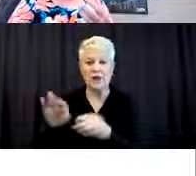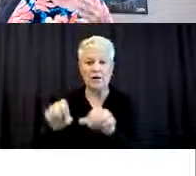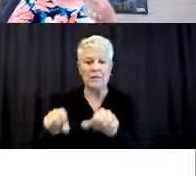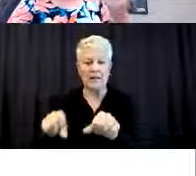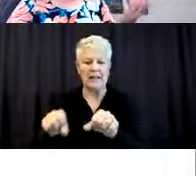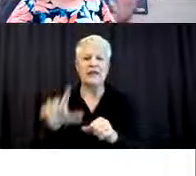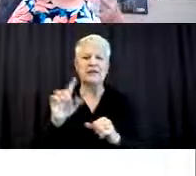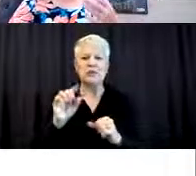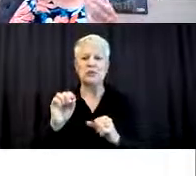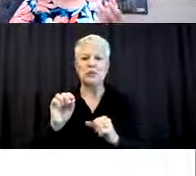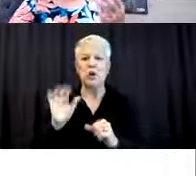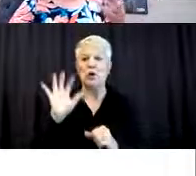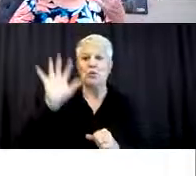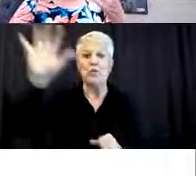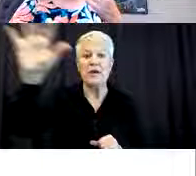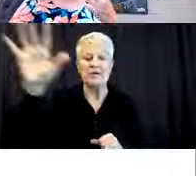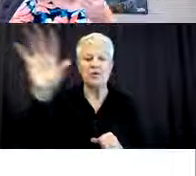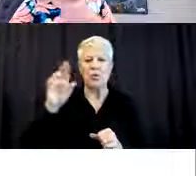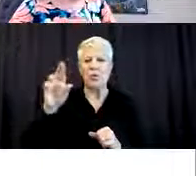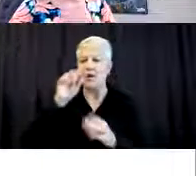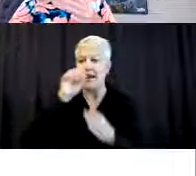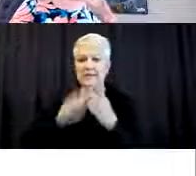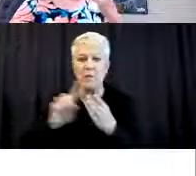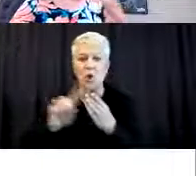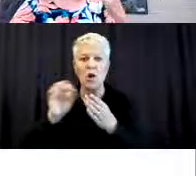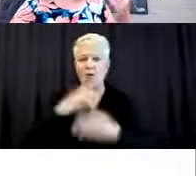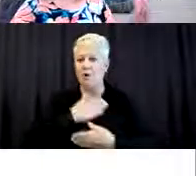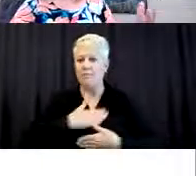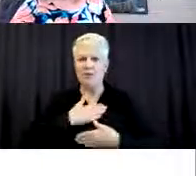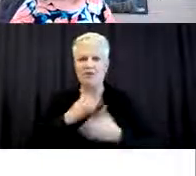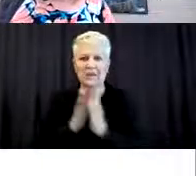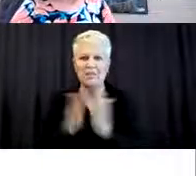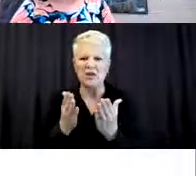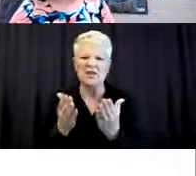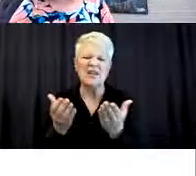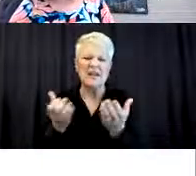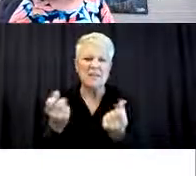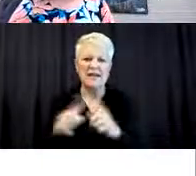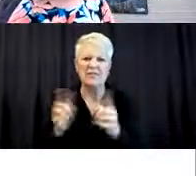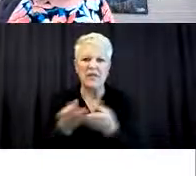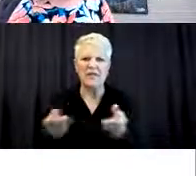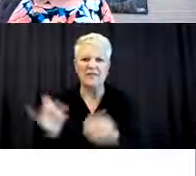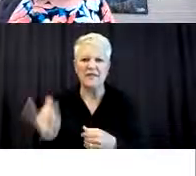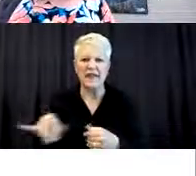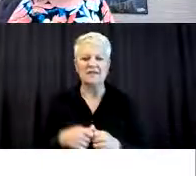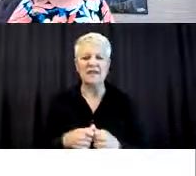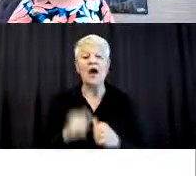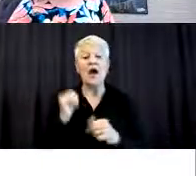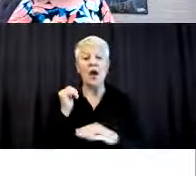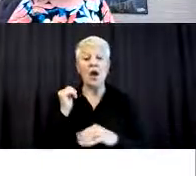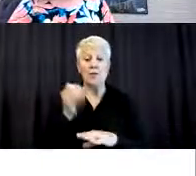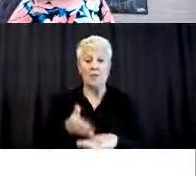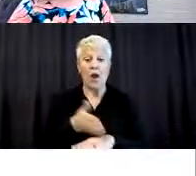to reach and explore and to appreciate books and a lot of different things like that. Progress